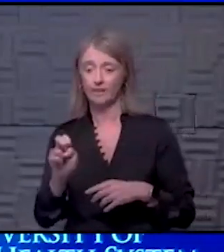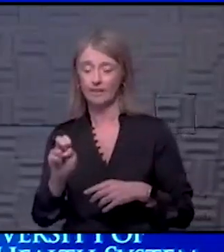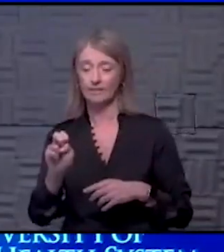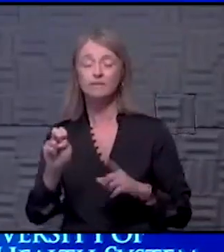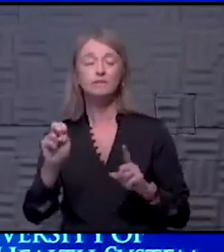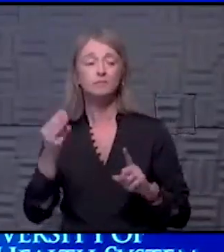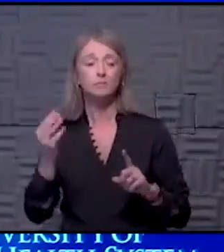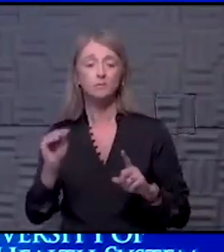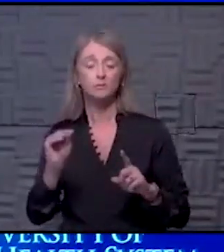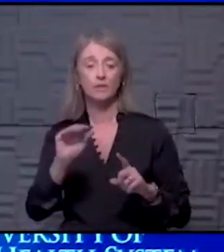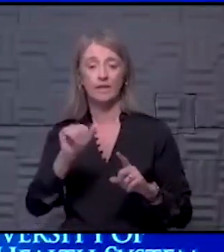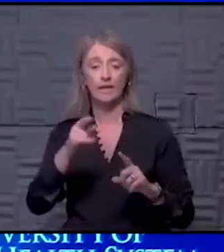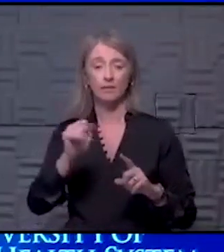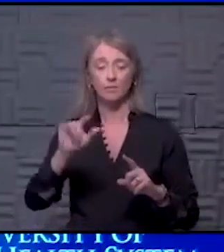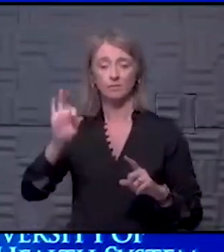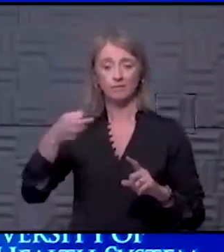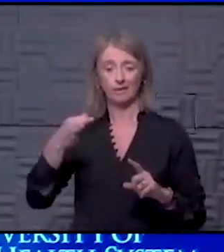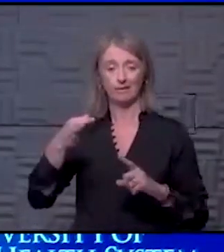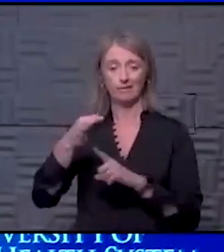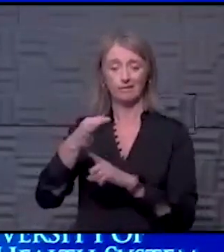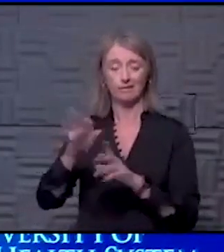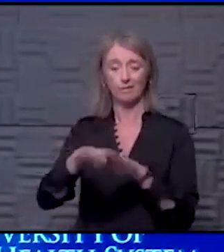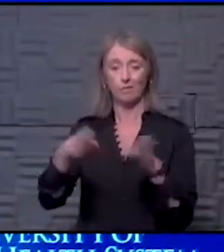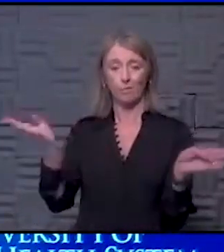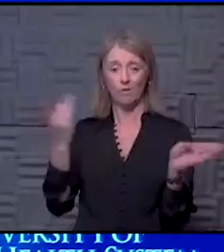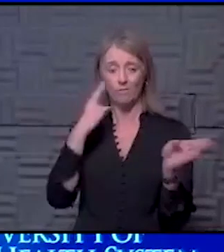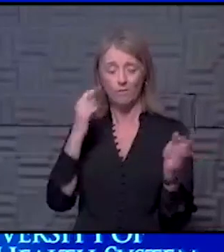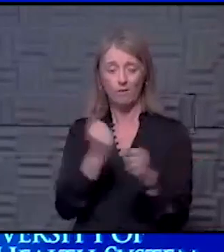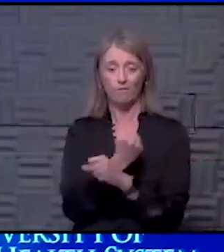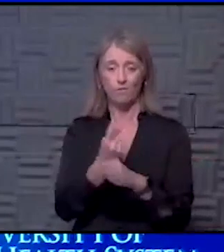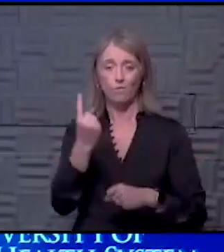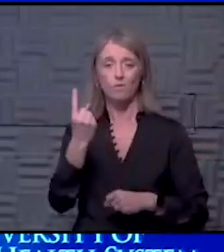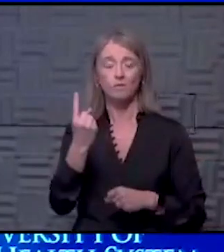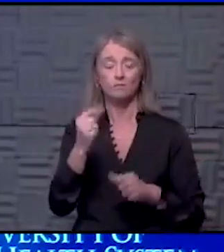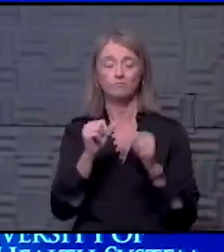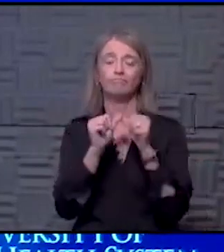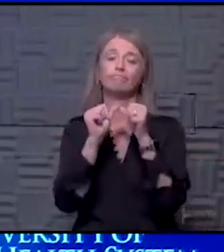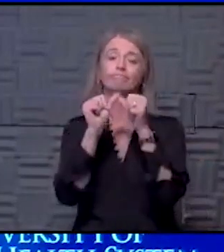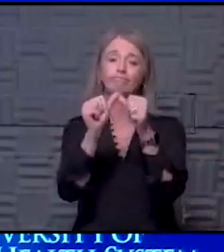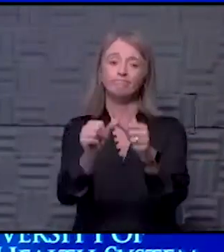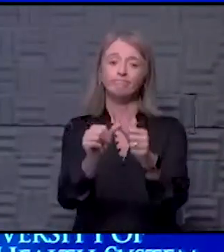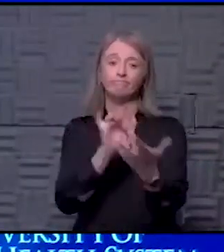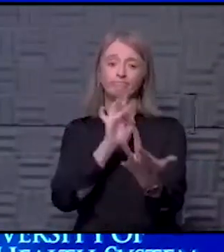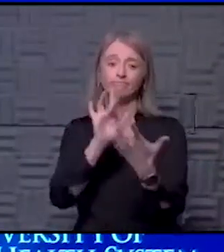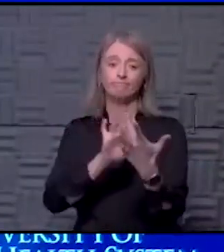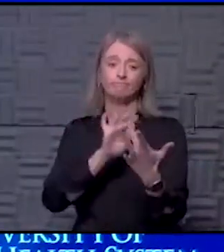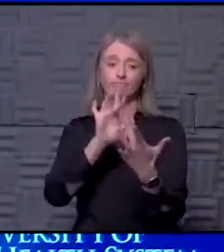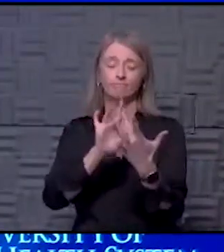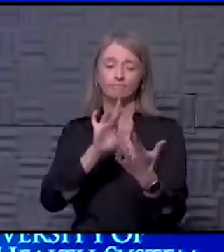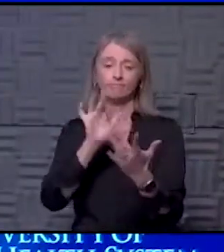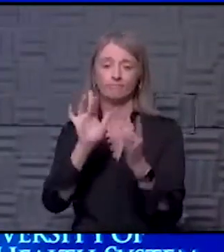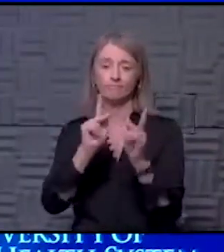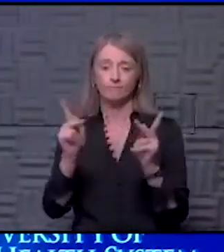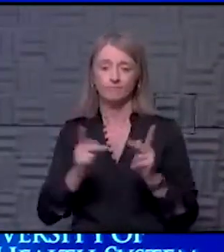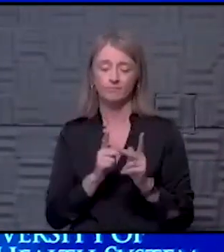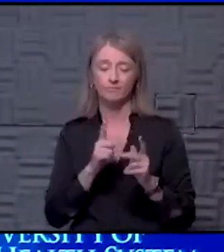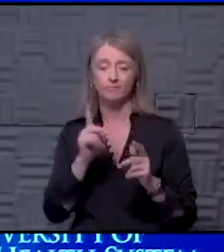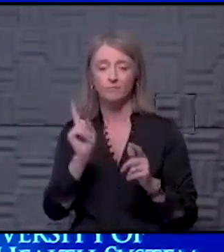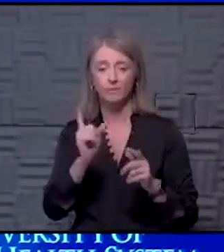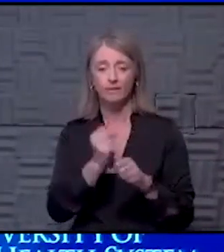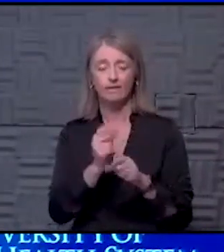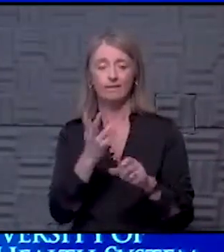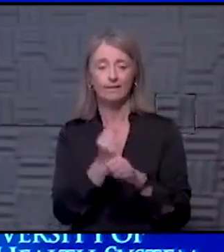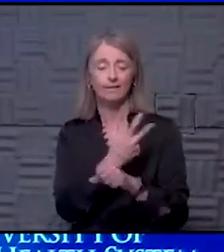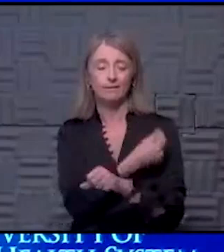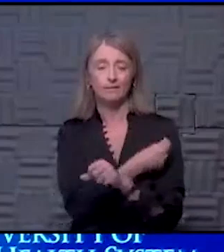April 9th in Missouri, that date where really it's open for everyone, continue to reach out to those places that you have connections for